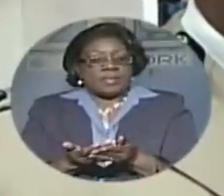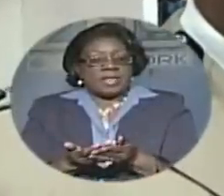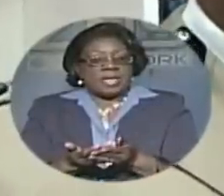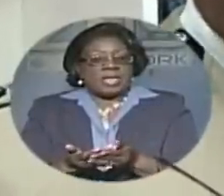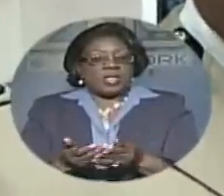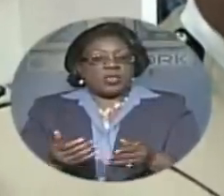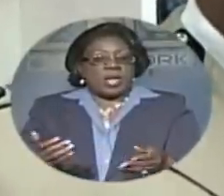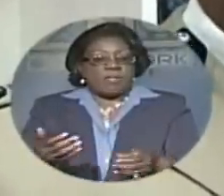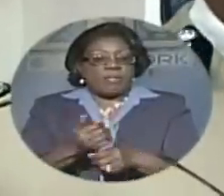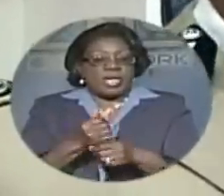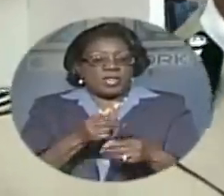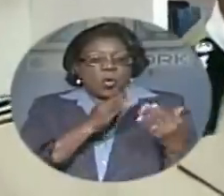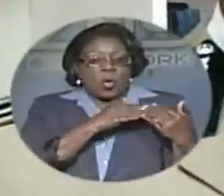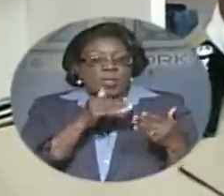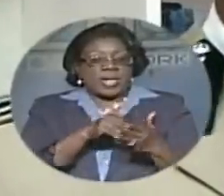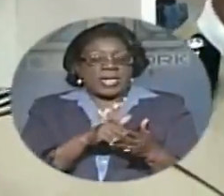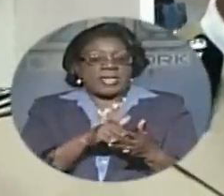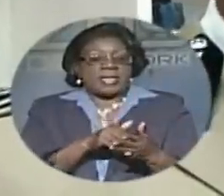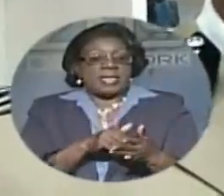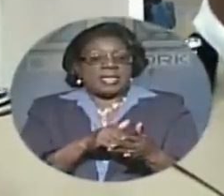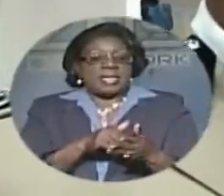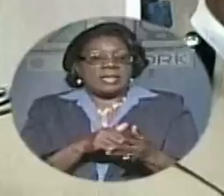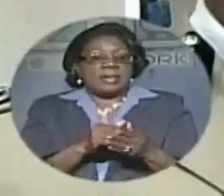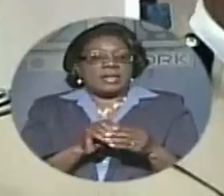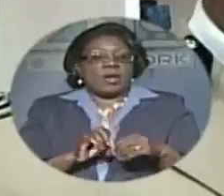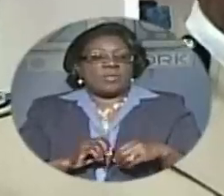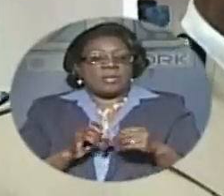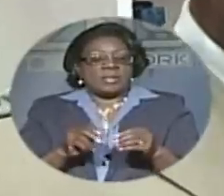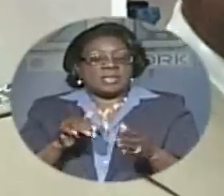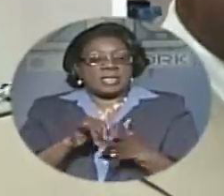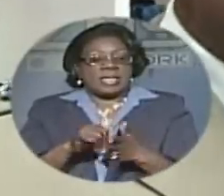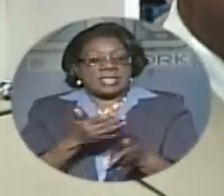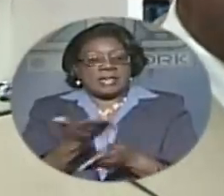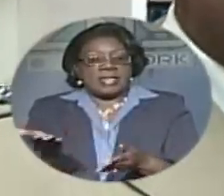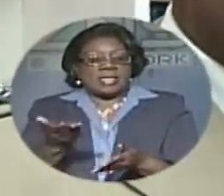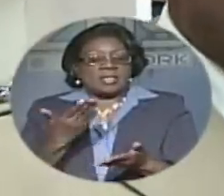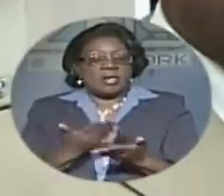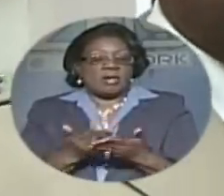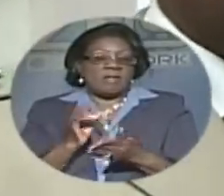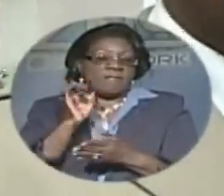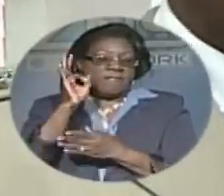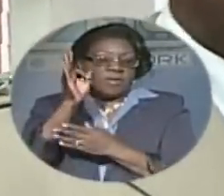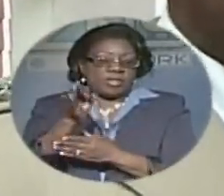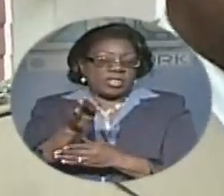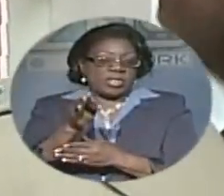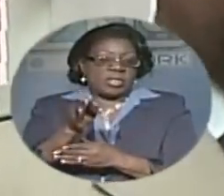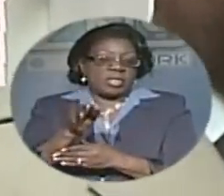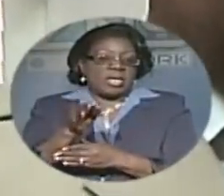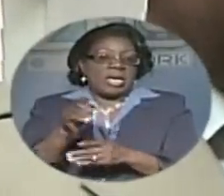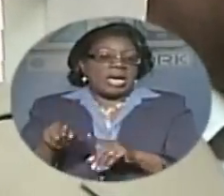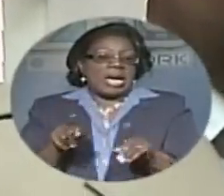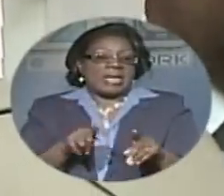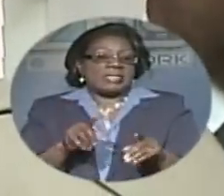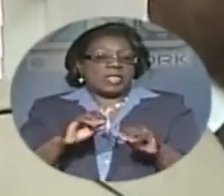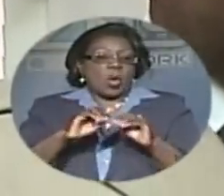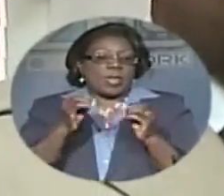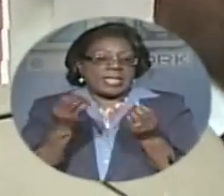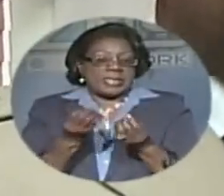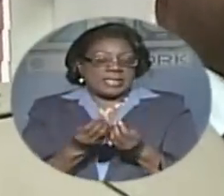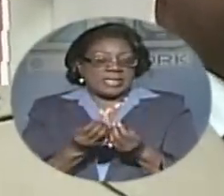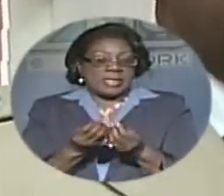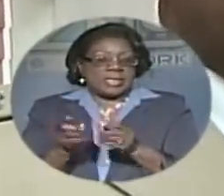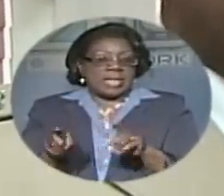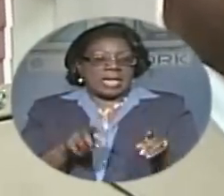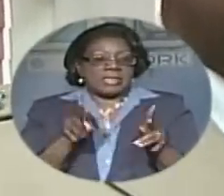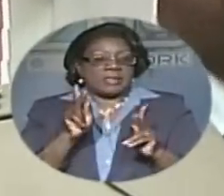Certainly to embrace hope again, that an optimism, that there is a good future ahead of us as an organization and as a people, and that